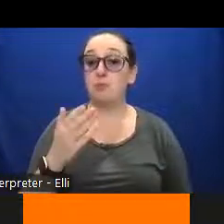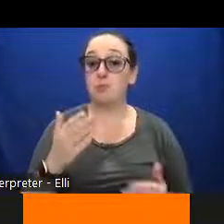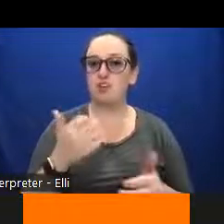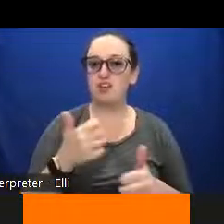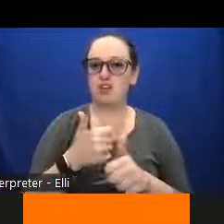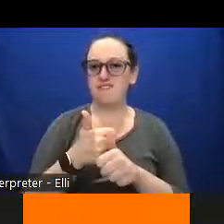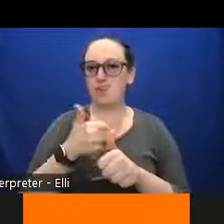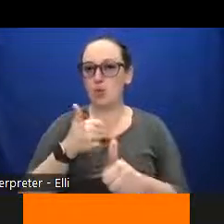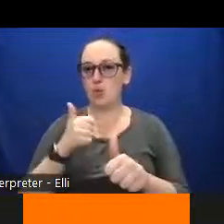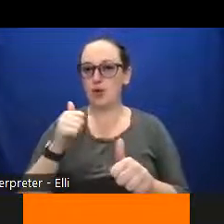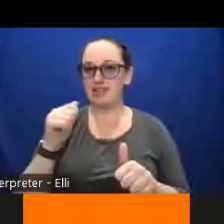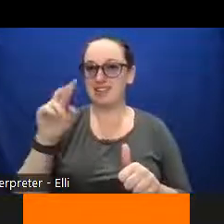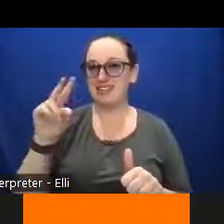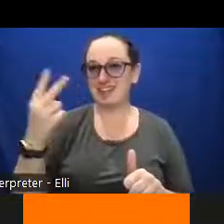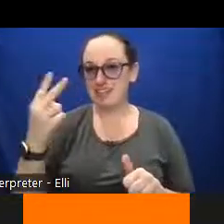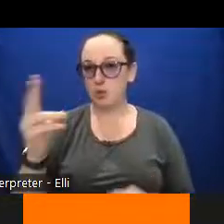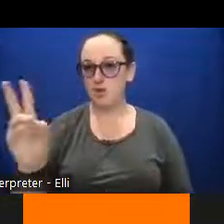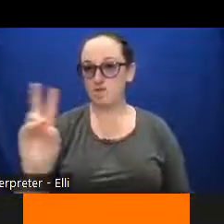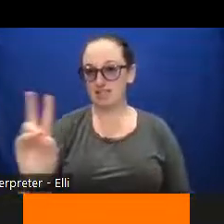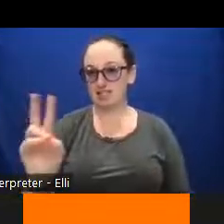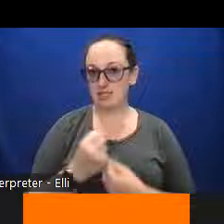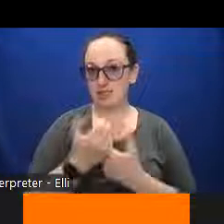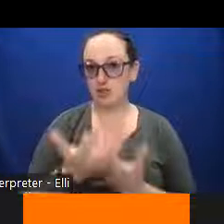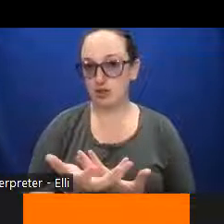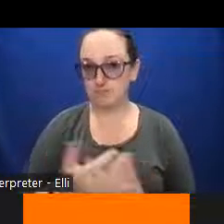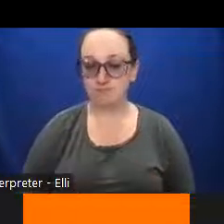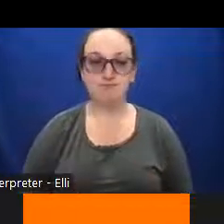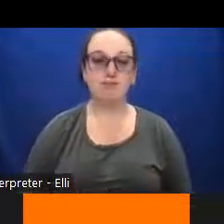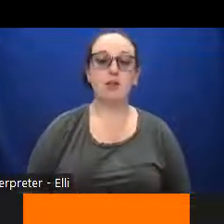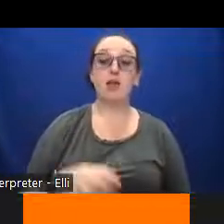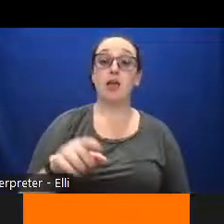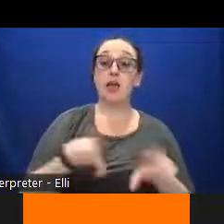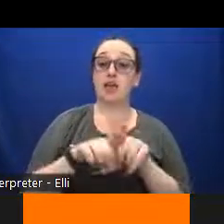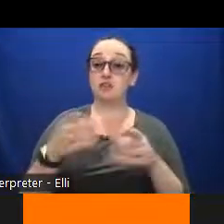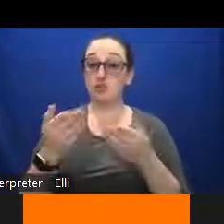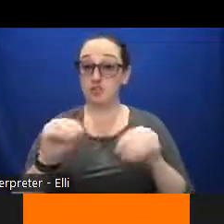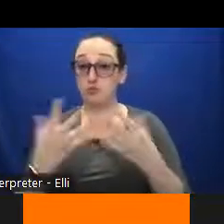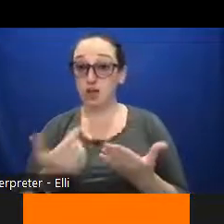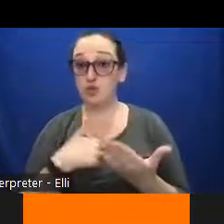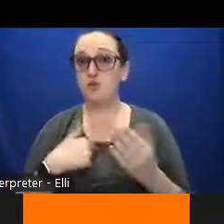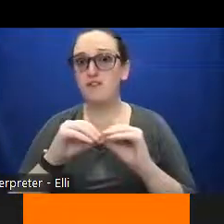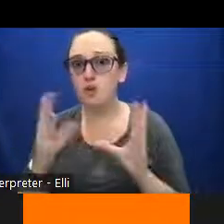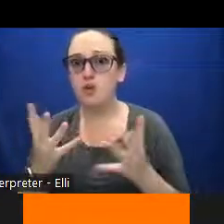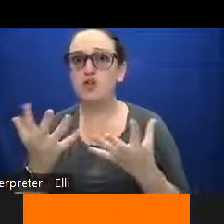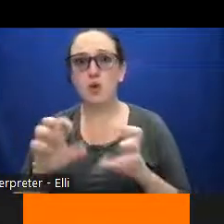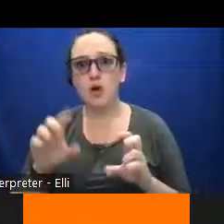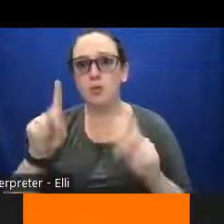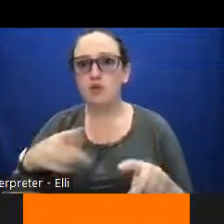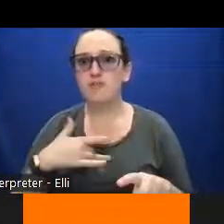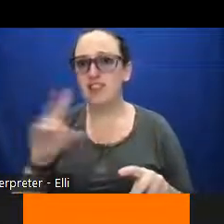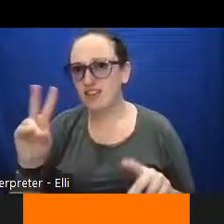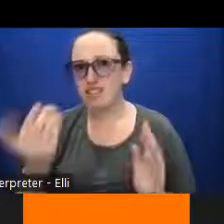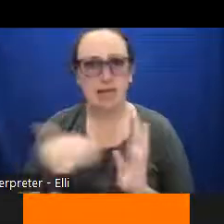avoid secondary victimization. So as service providers, we of course want to avoid secondary